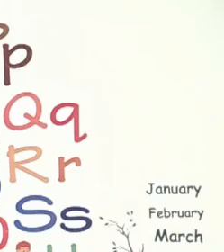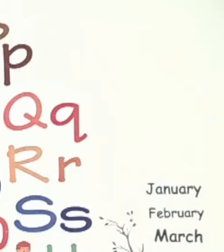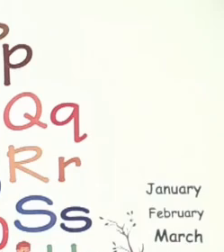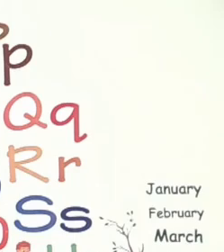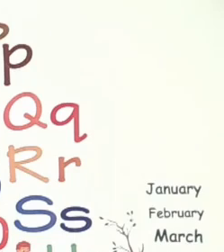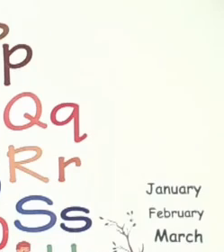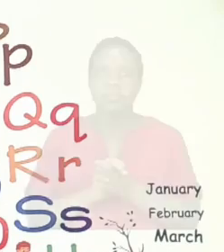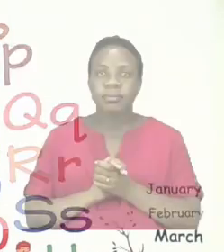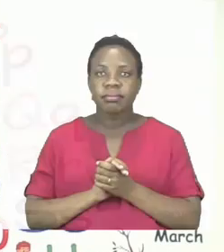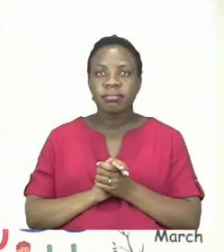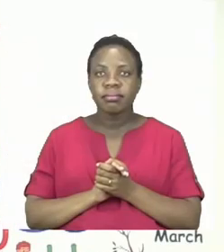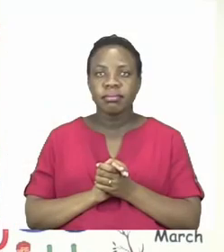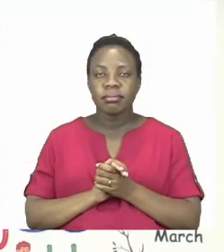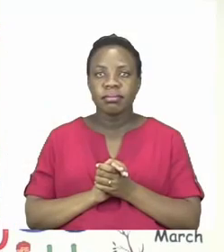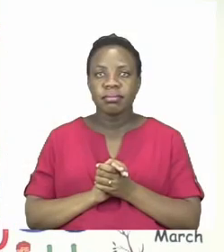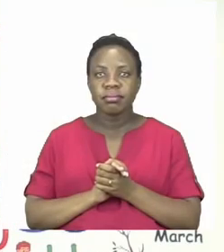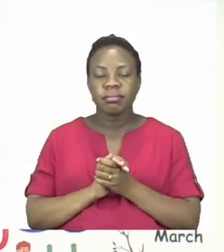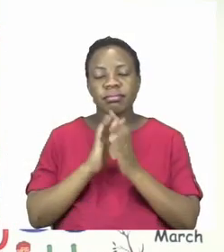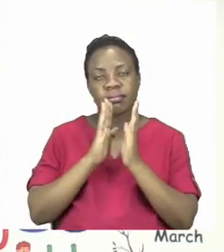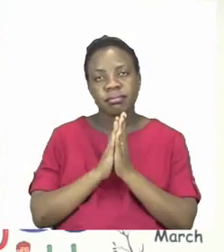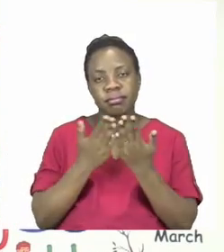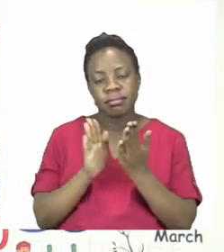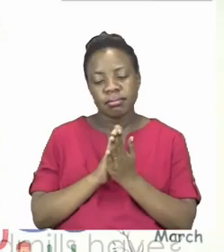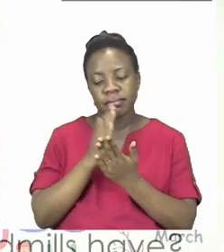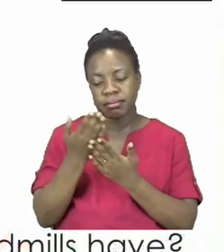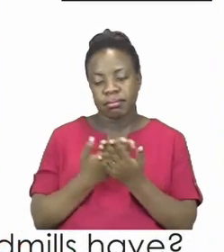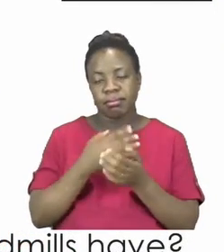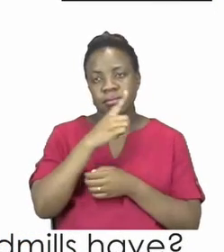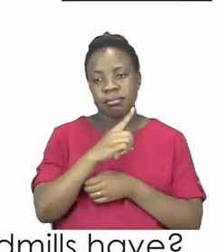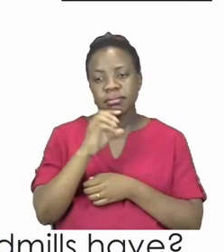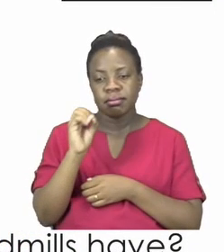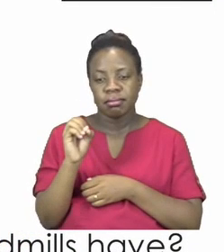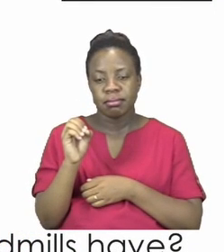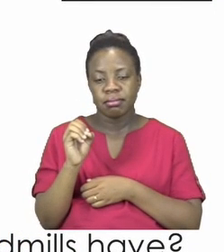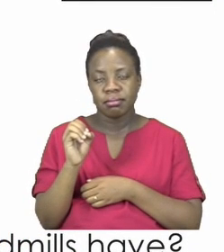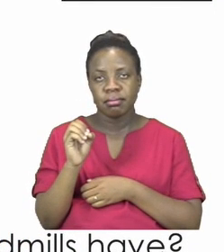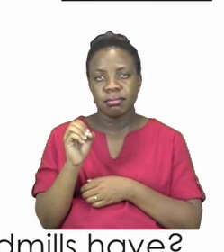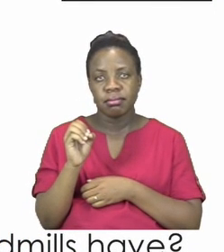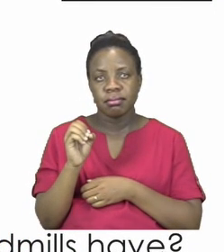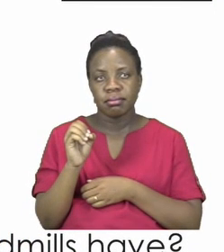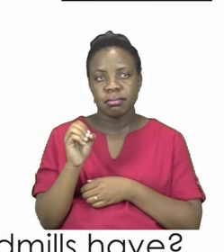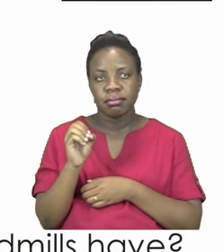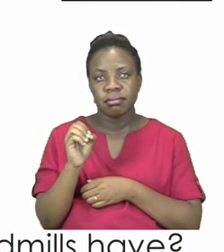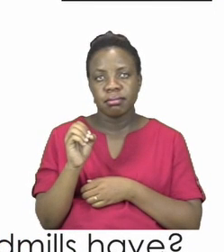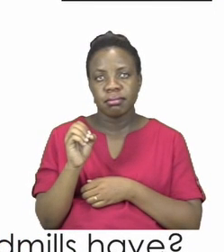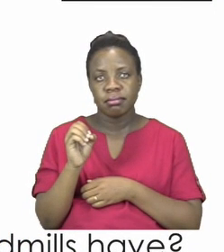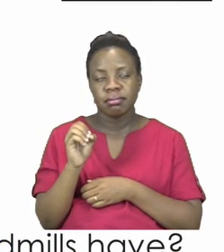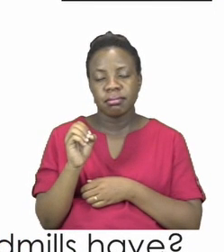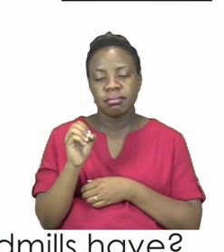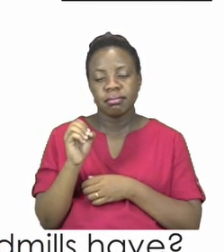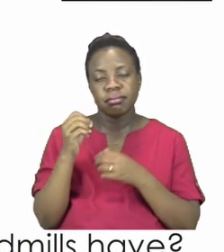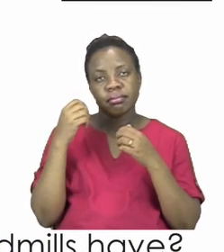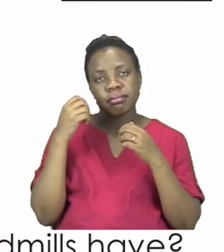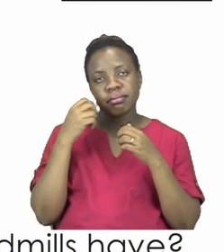For our lesson, boys and girls, let's all go to page 10. On page 10, we're going to be doing problem-solving